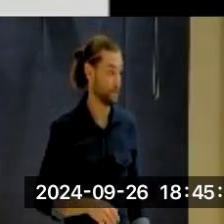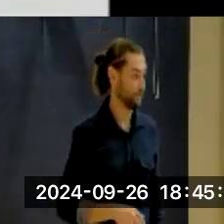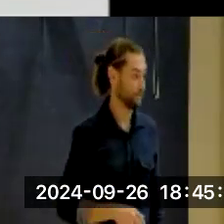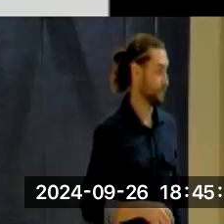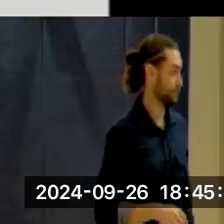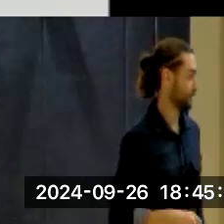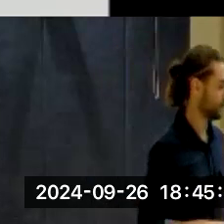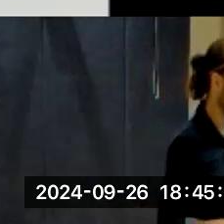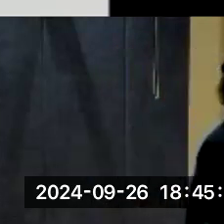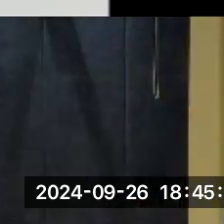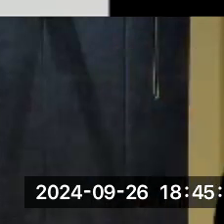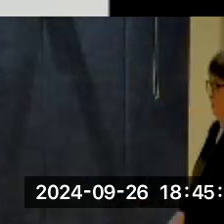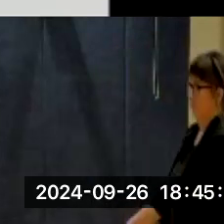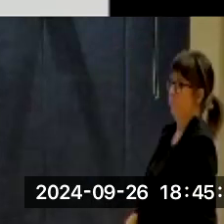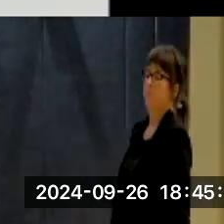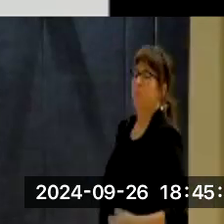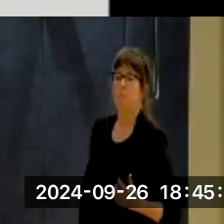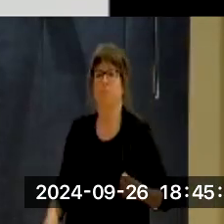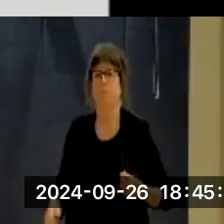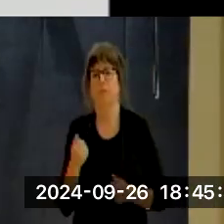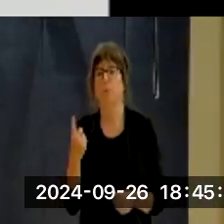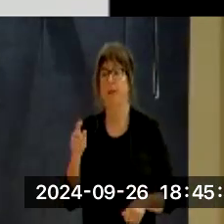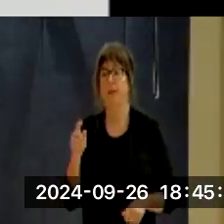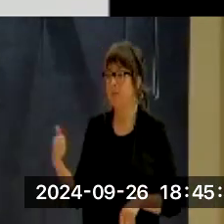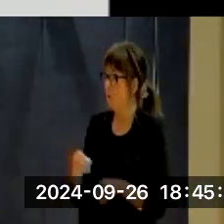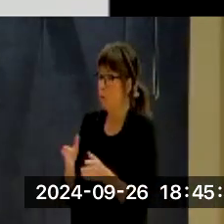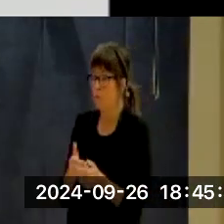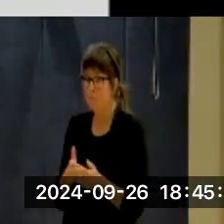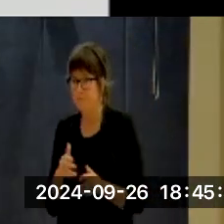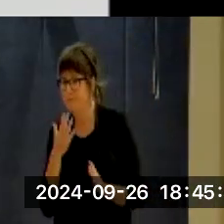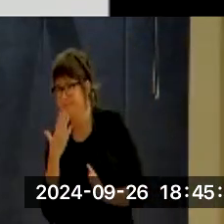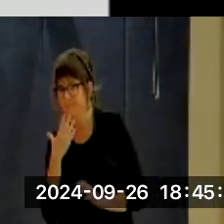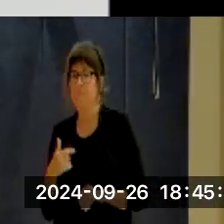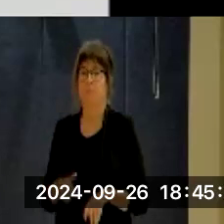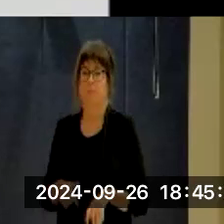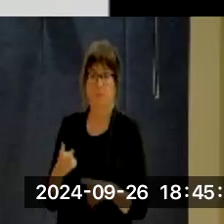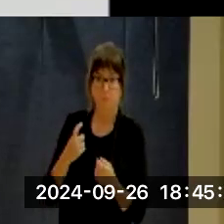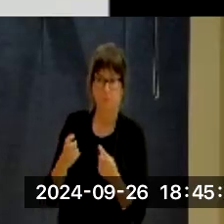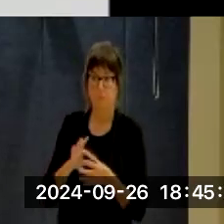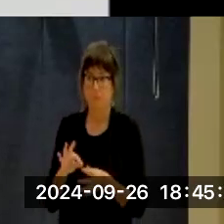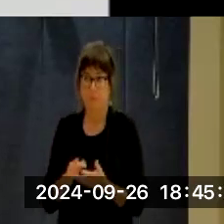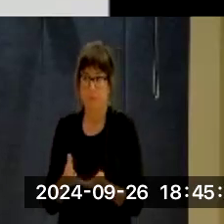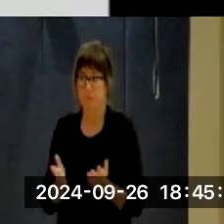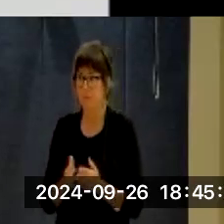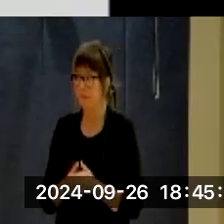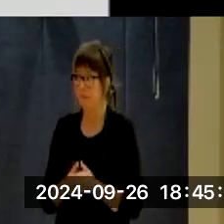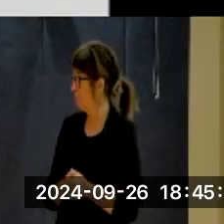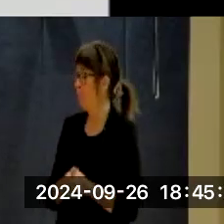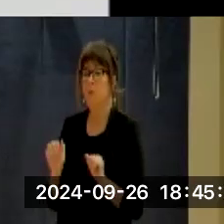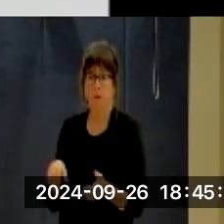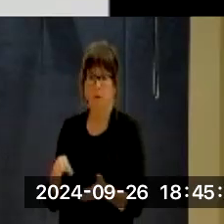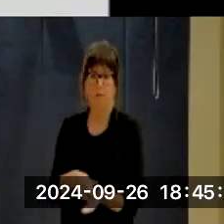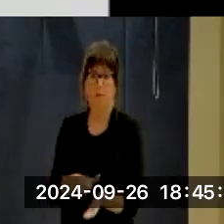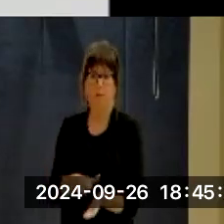Thank you. Anyone else in the room like to make a comment or a question? You can also write it